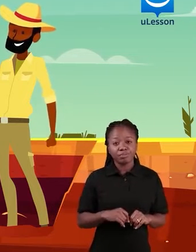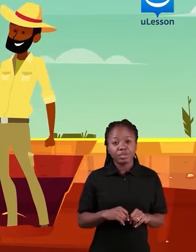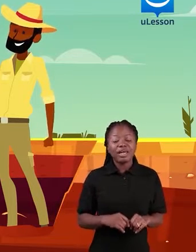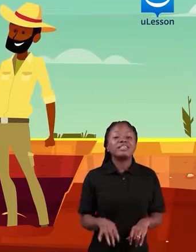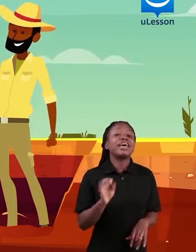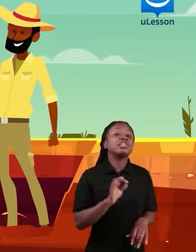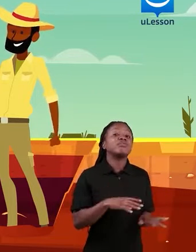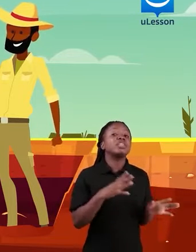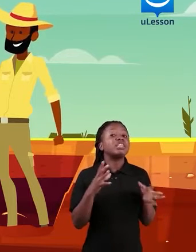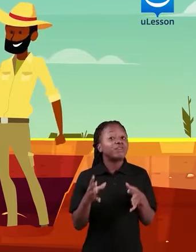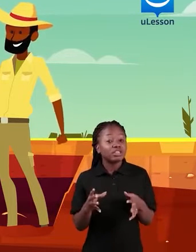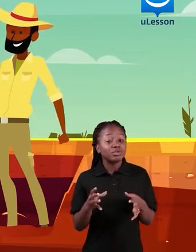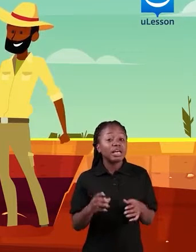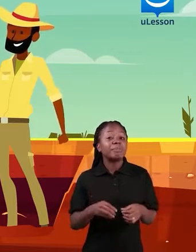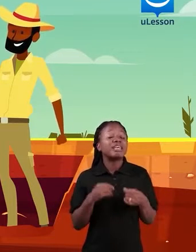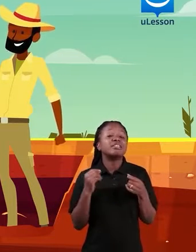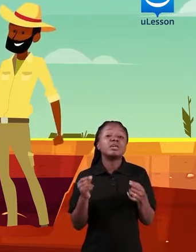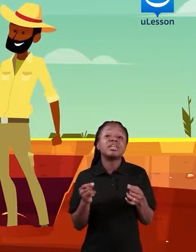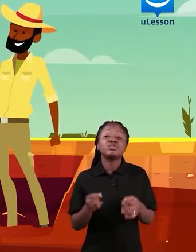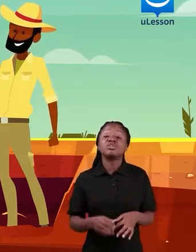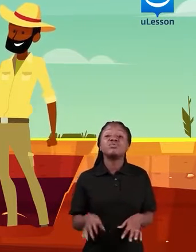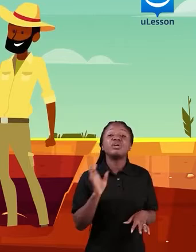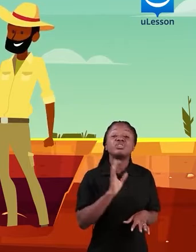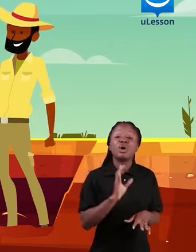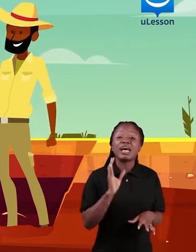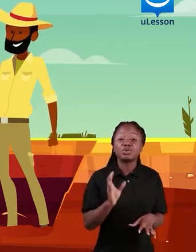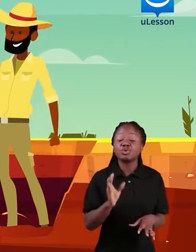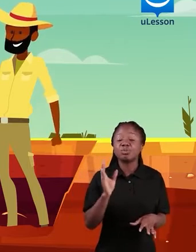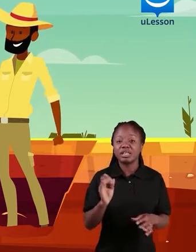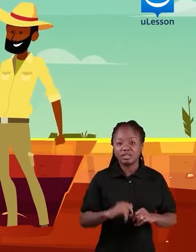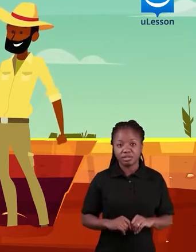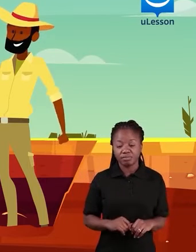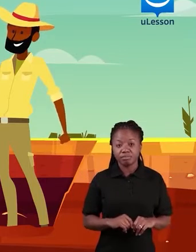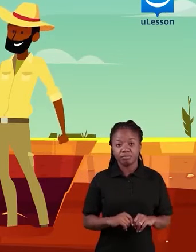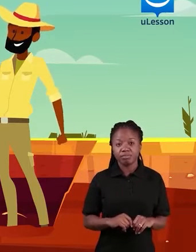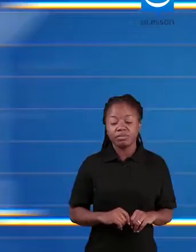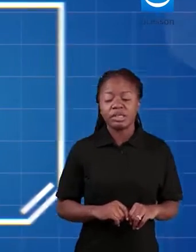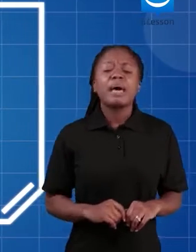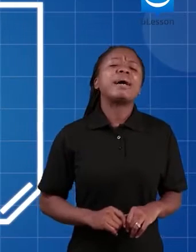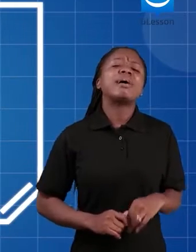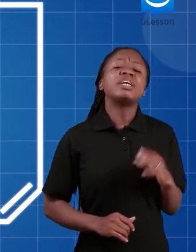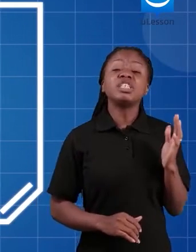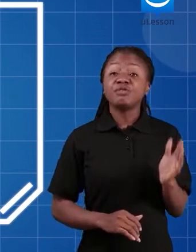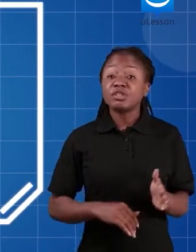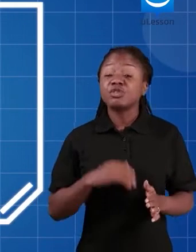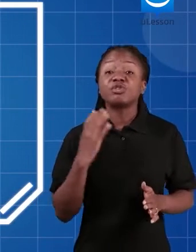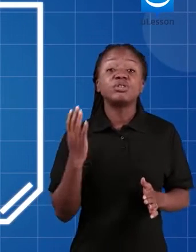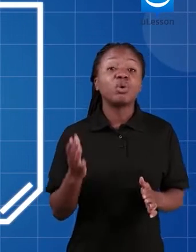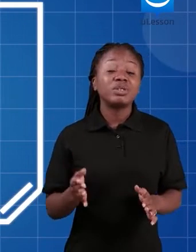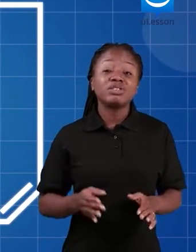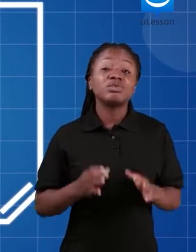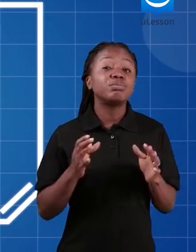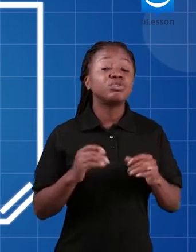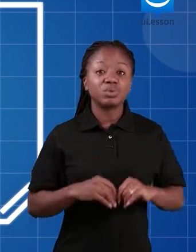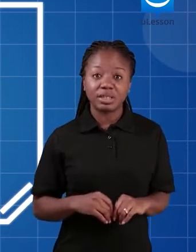rocks. The age of these fossils can be estimated using radioisotope dating. By arranging fossils from